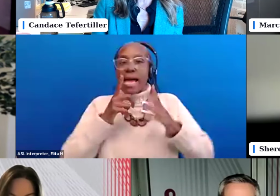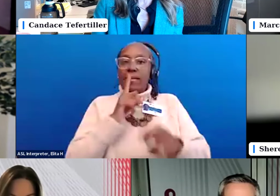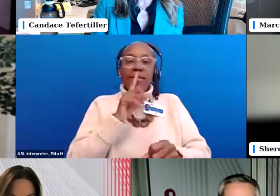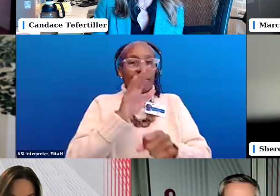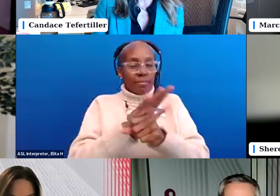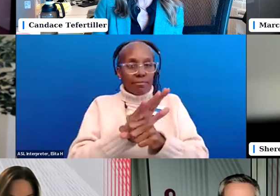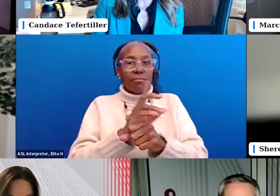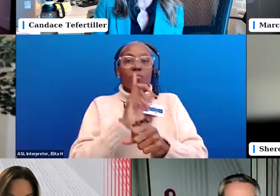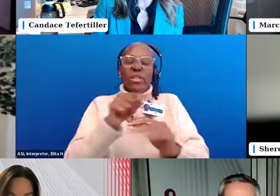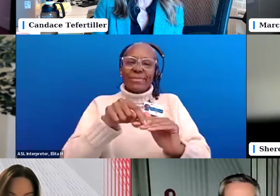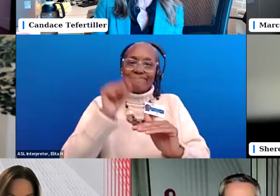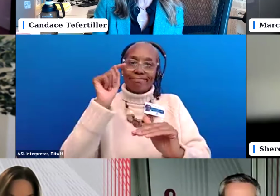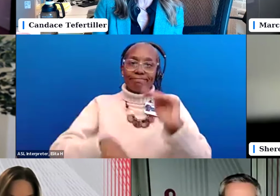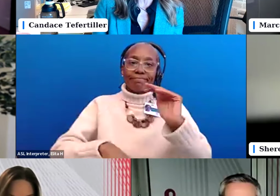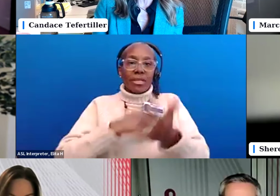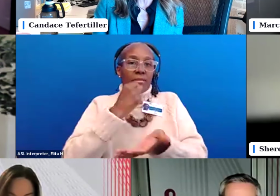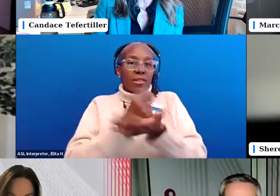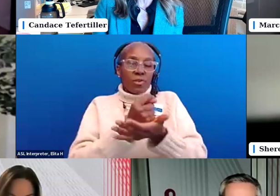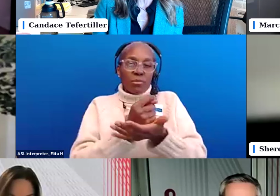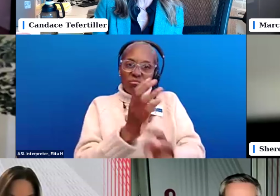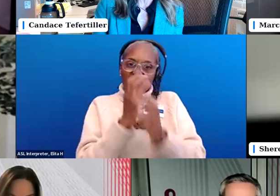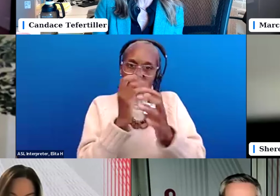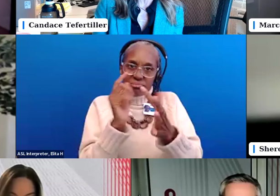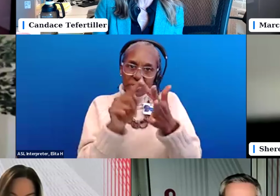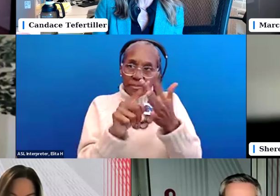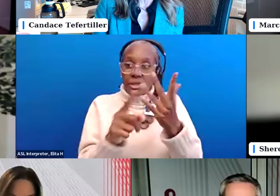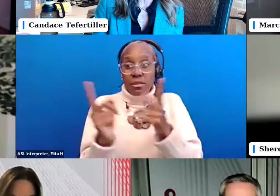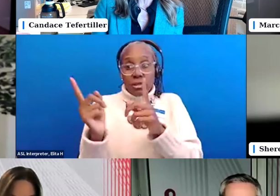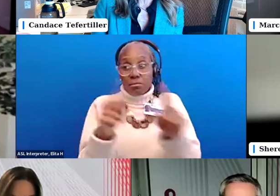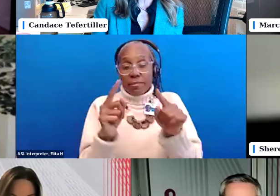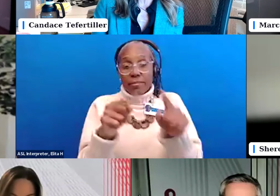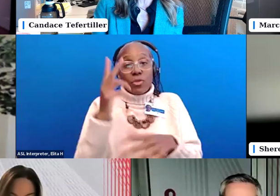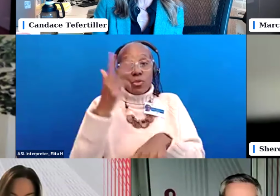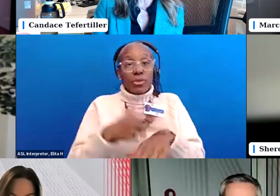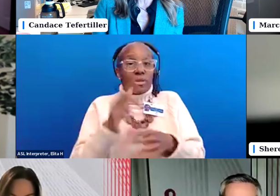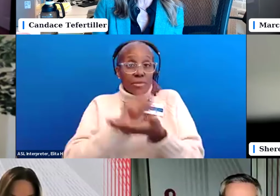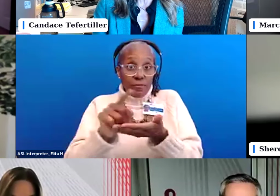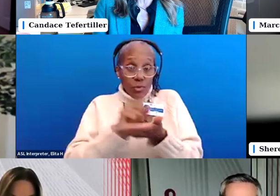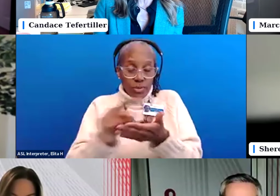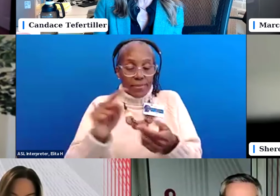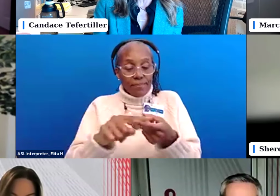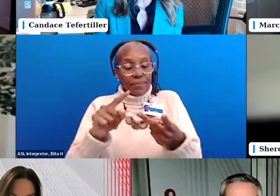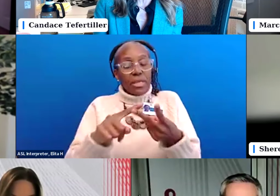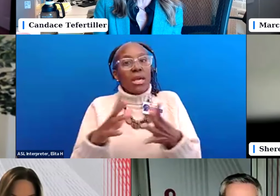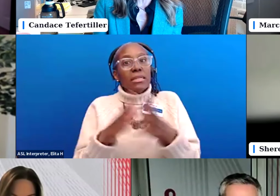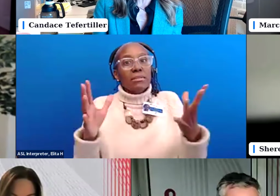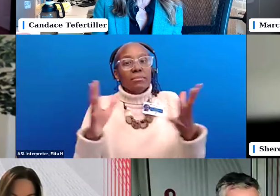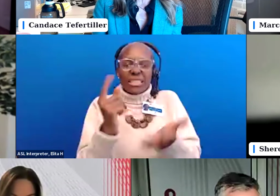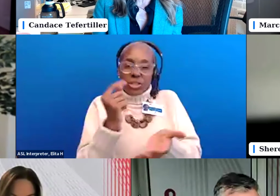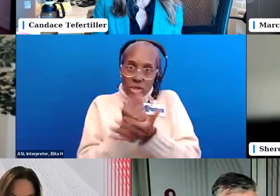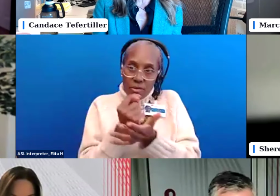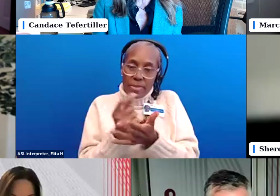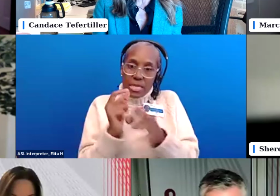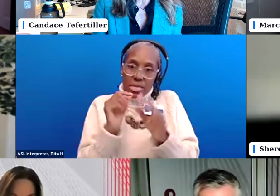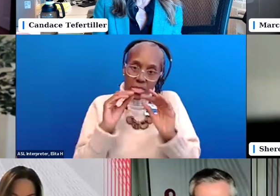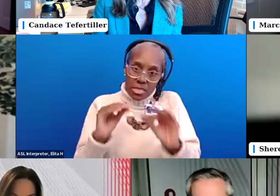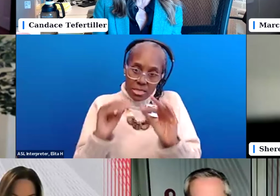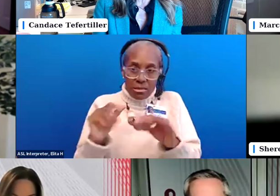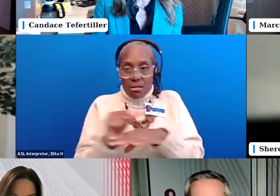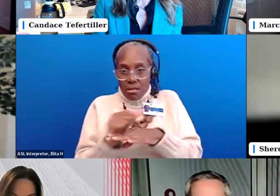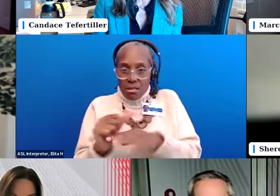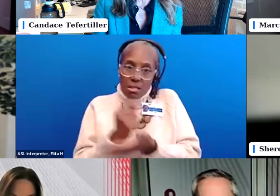really intensive therapy regimen. We were bringing them in 3 times a week. We were getting as much therapy during